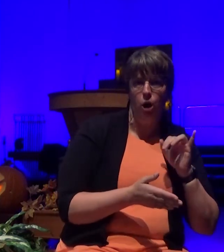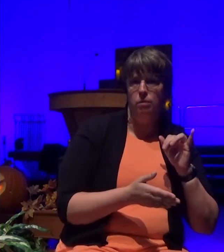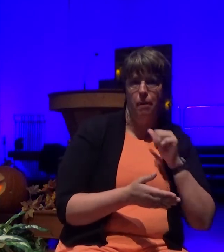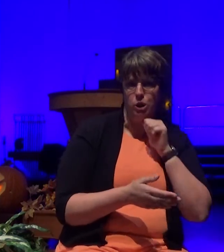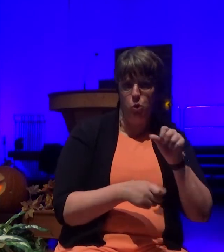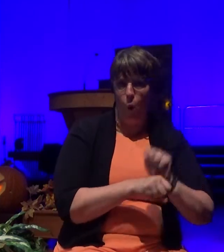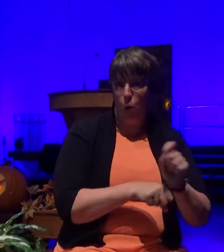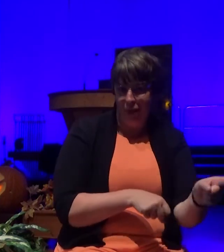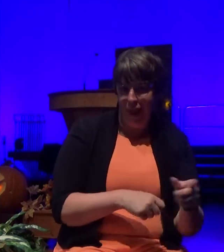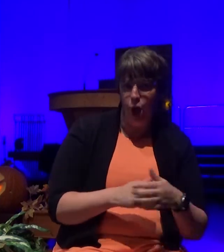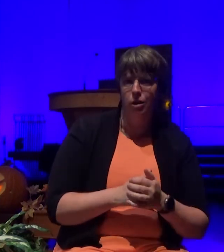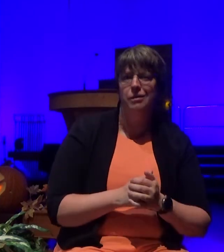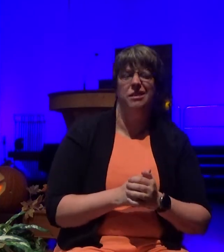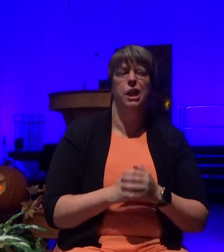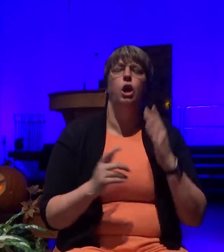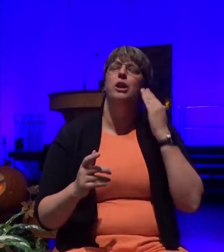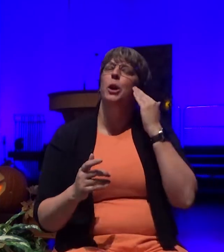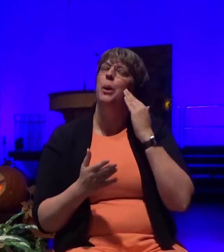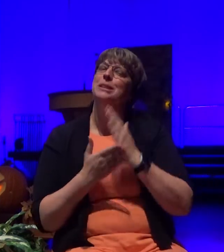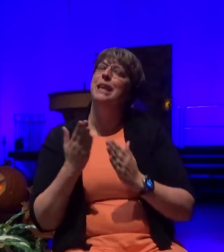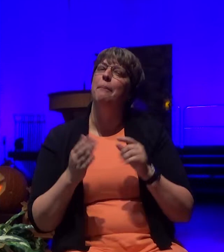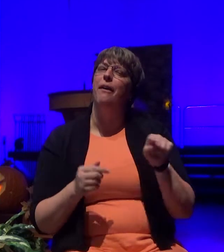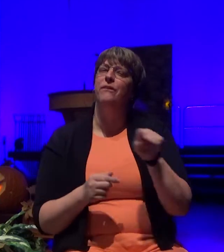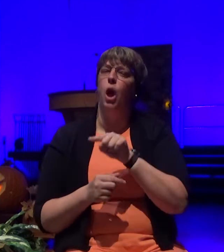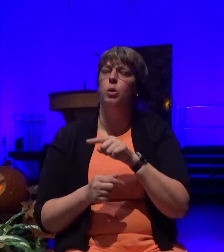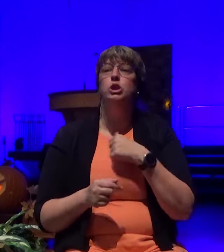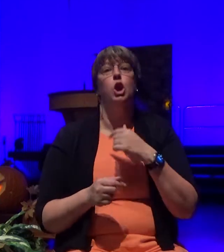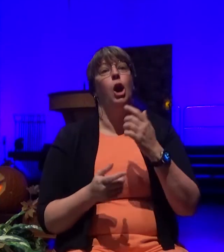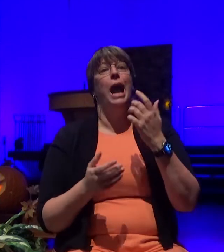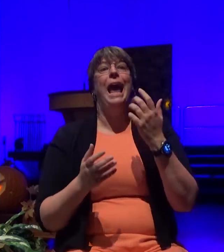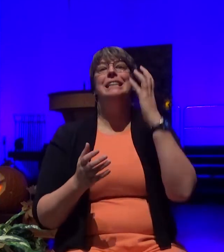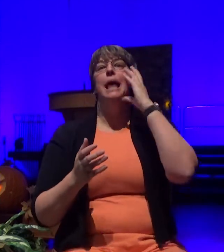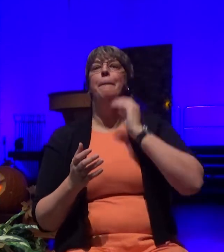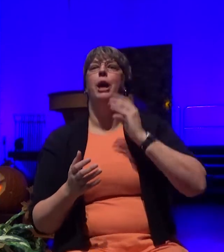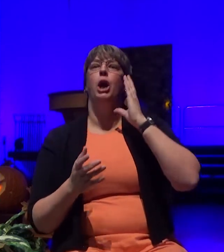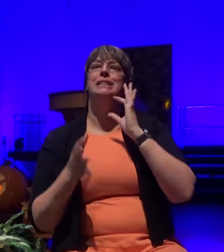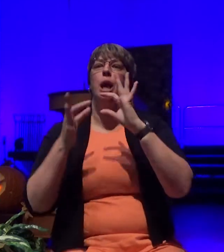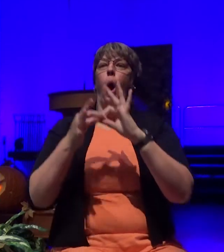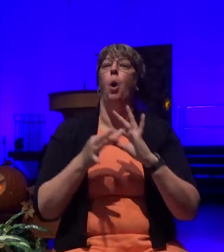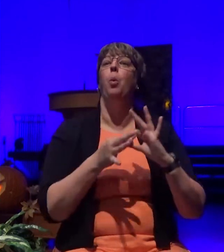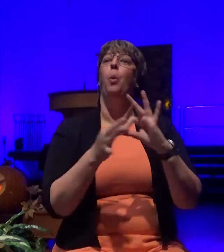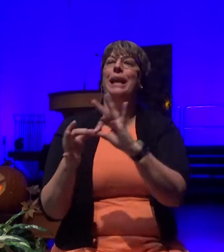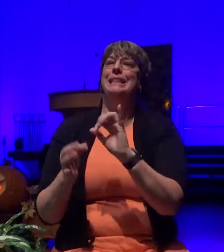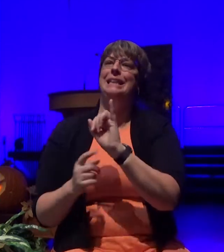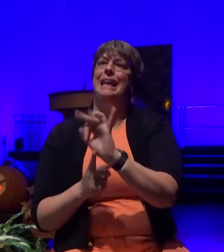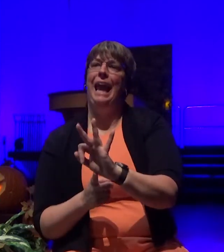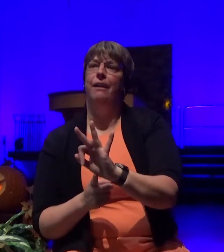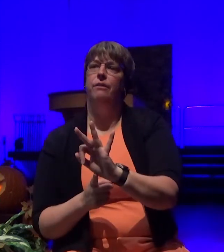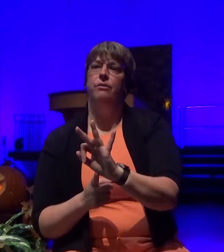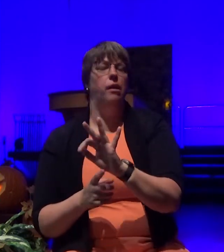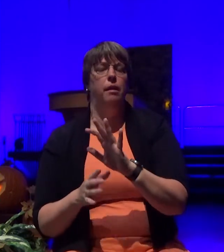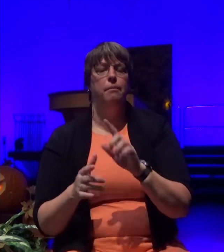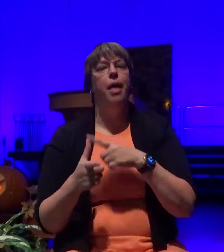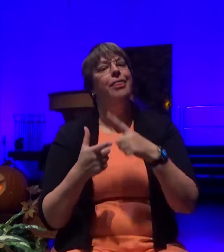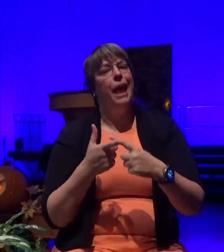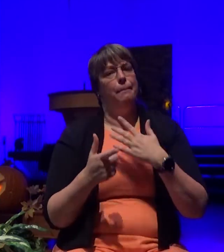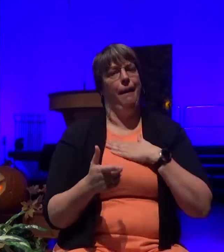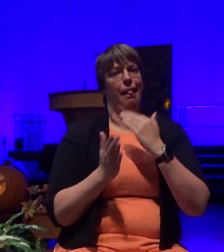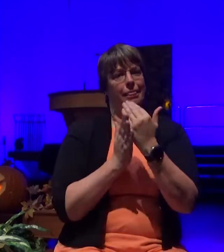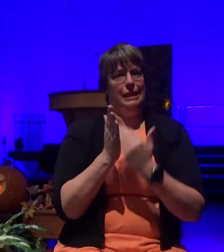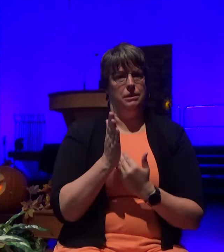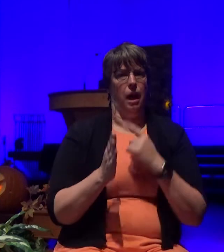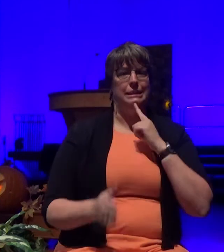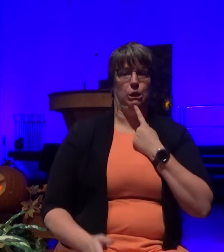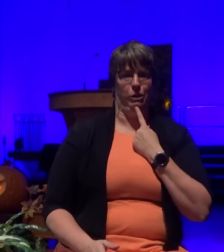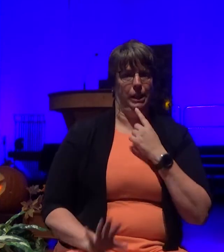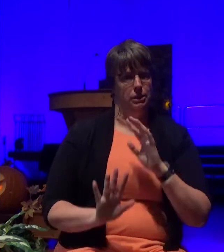thinking, well, you know you're experiencing oneness if. And then my list got very serious very quickly. So here it is. Here's